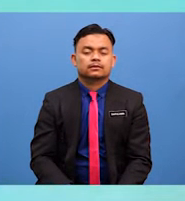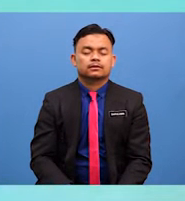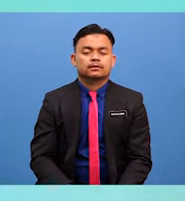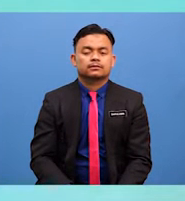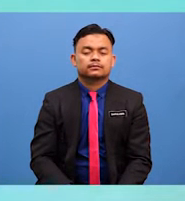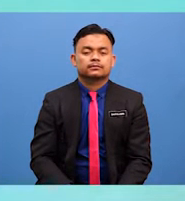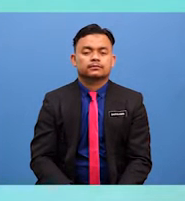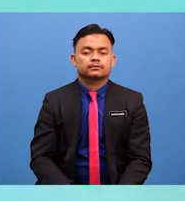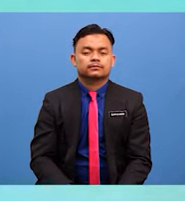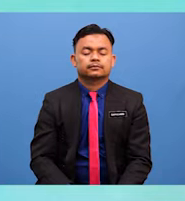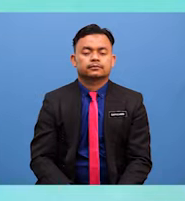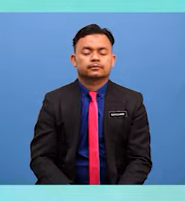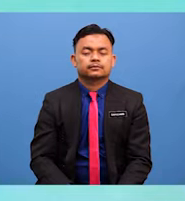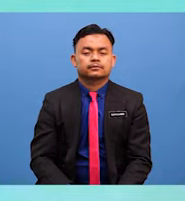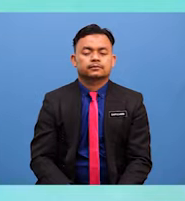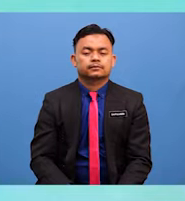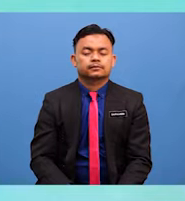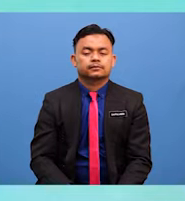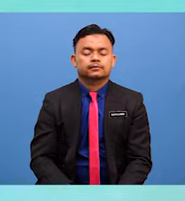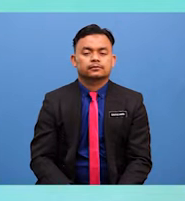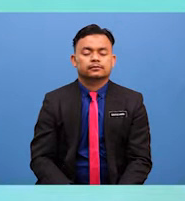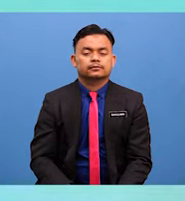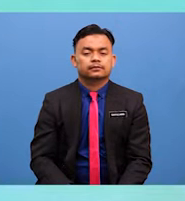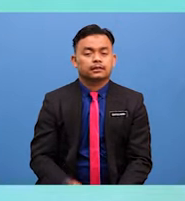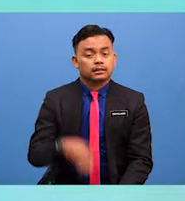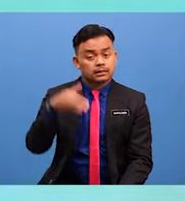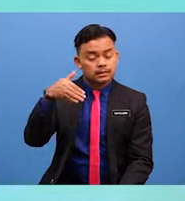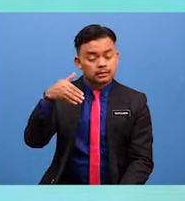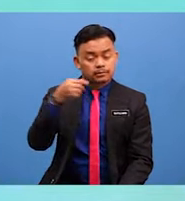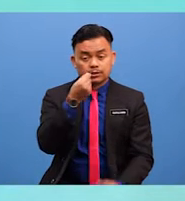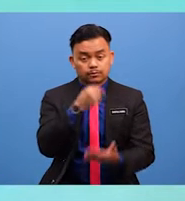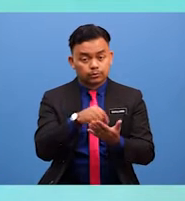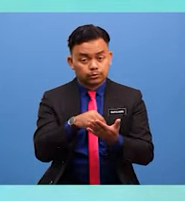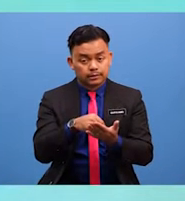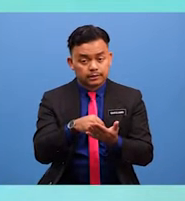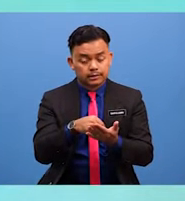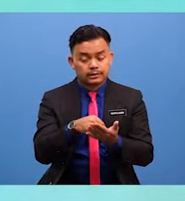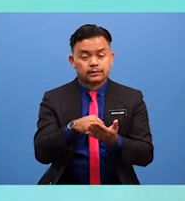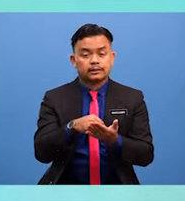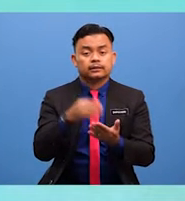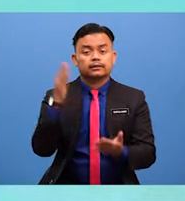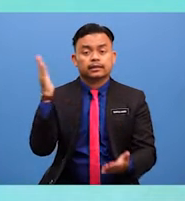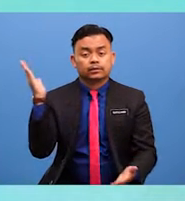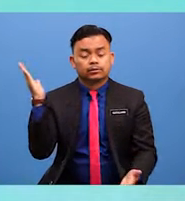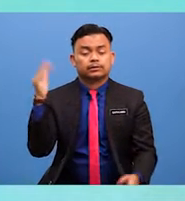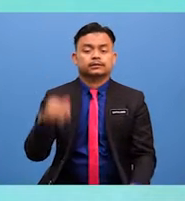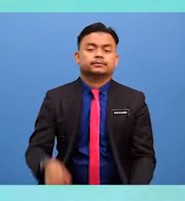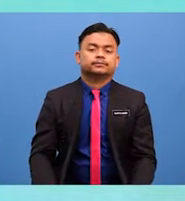Consider some of these tips before you start writing your reply to Greg.